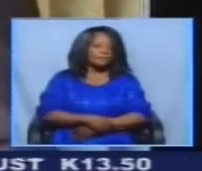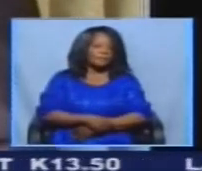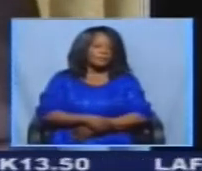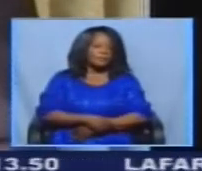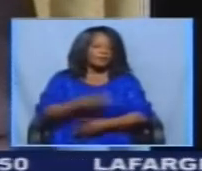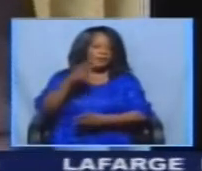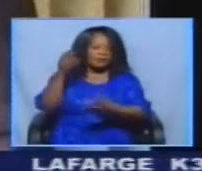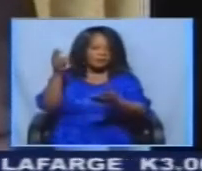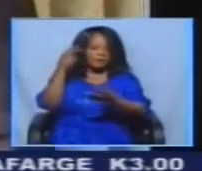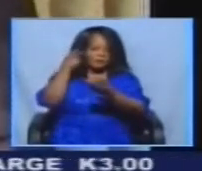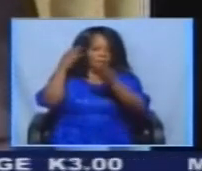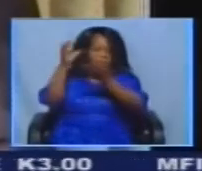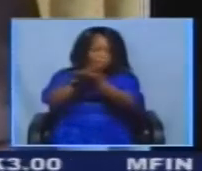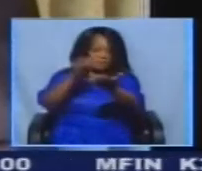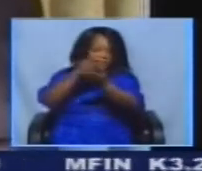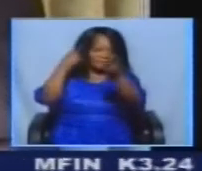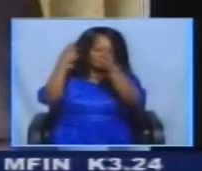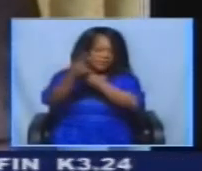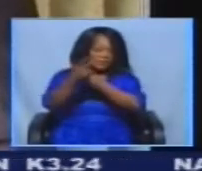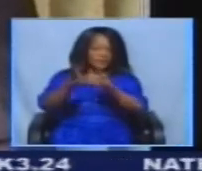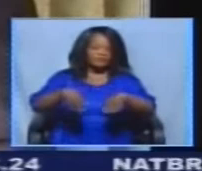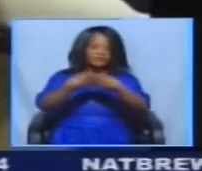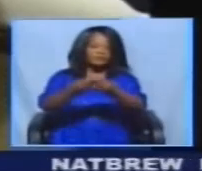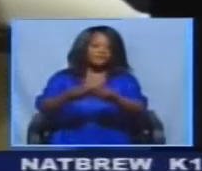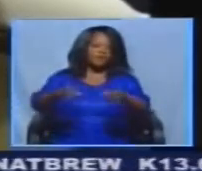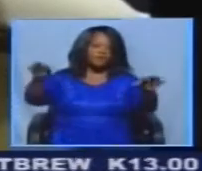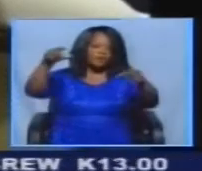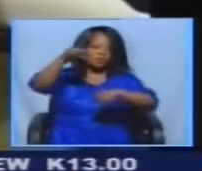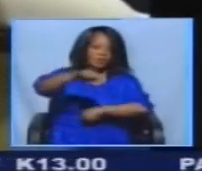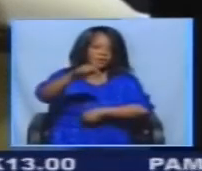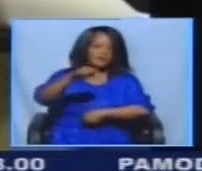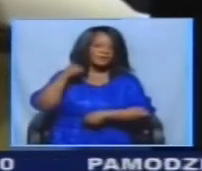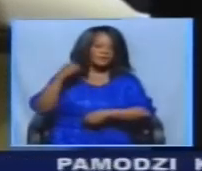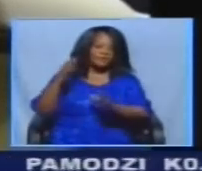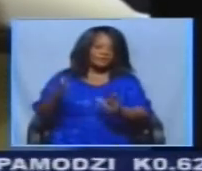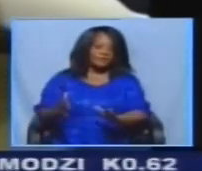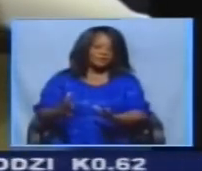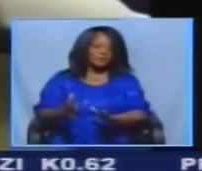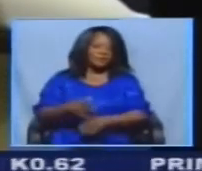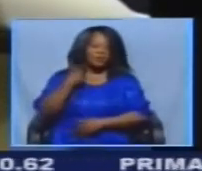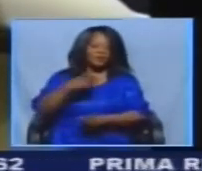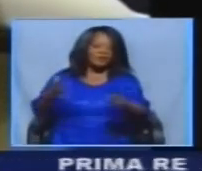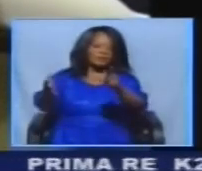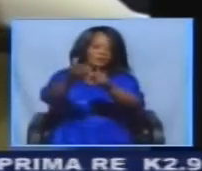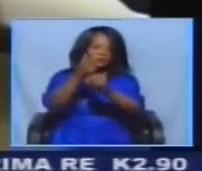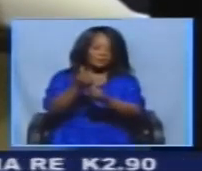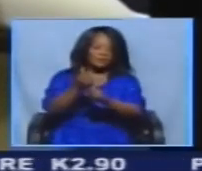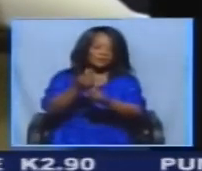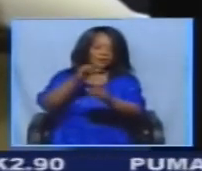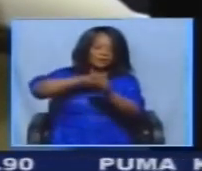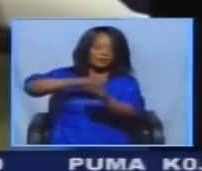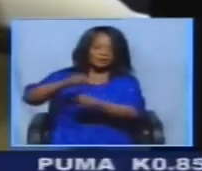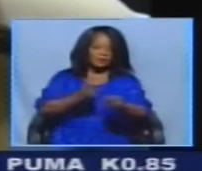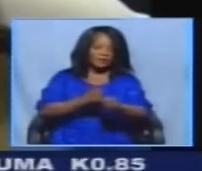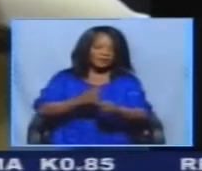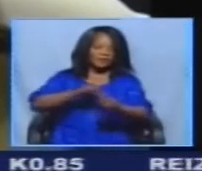college to continue producing quality officers capable of meeting emerging security challenges